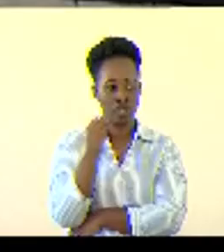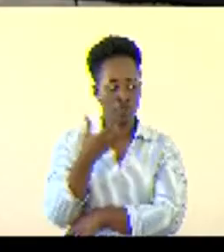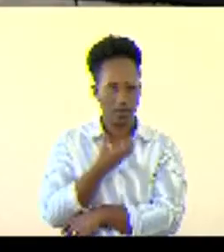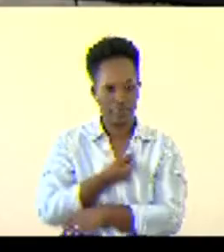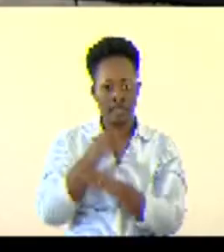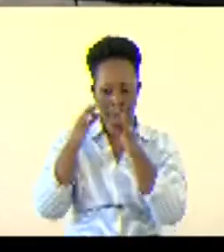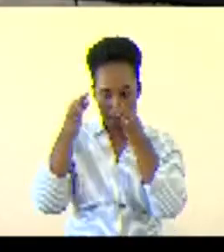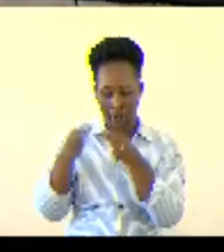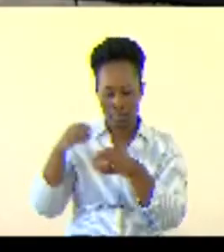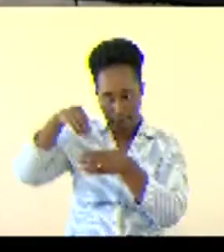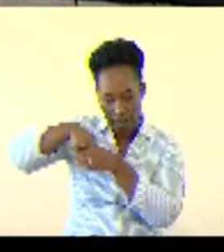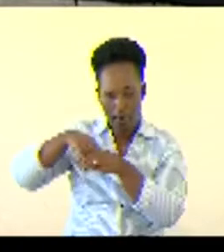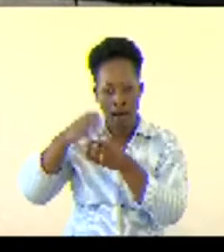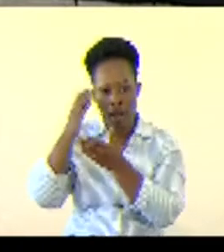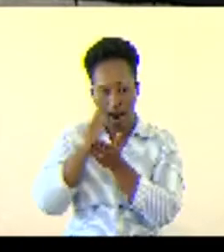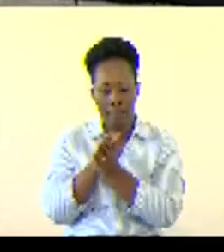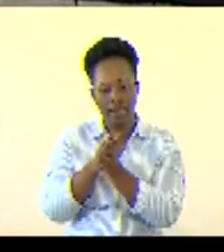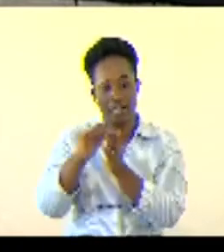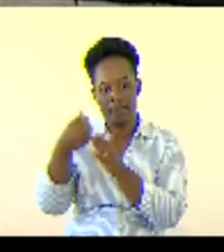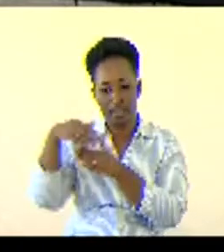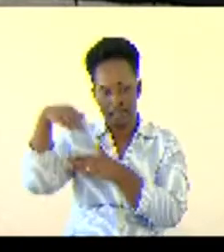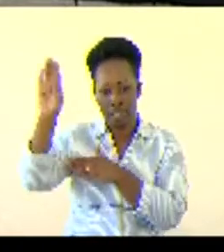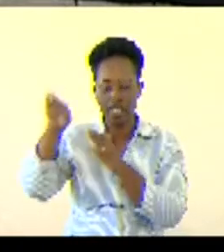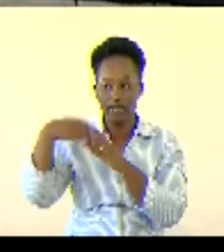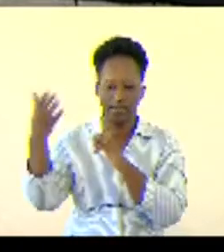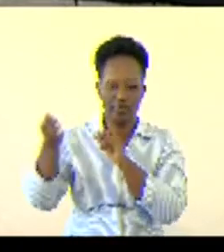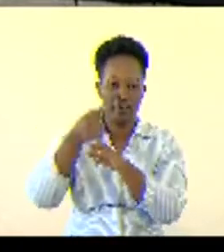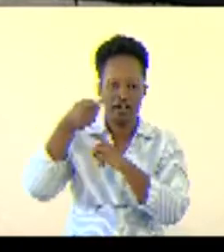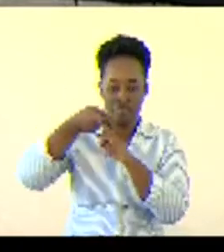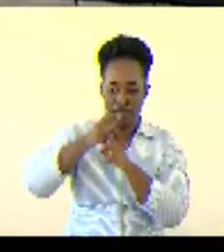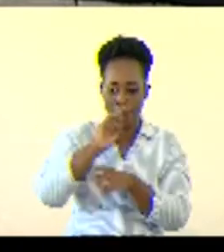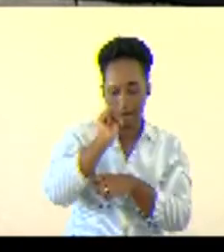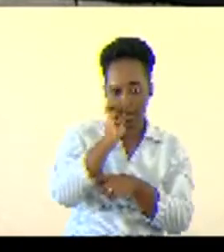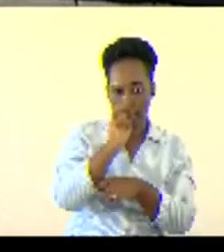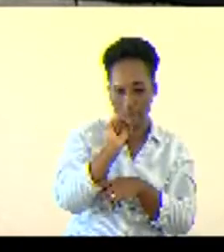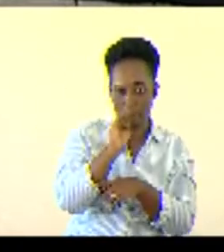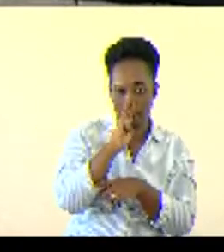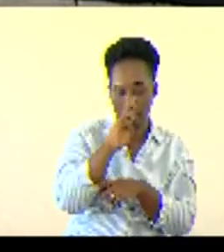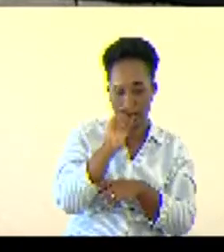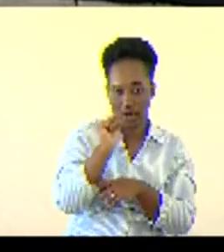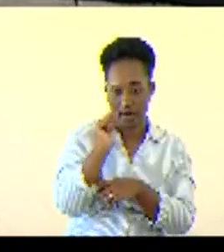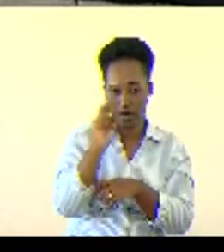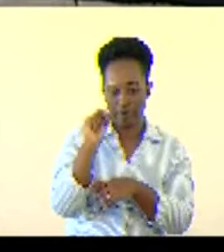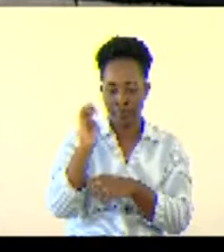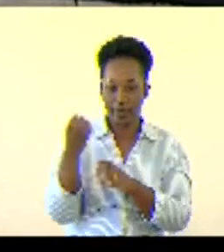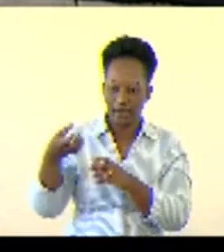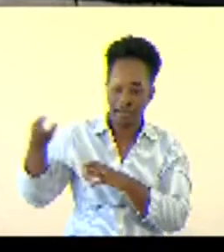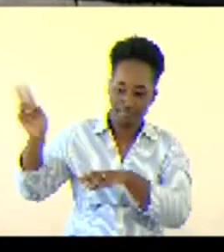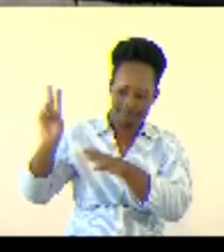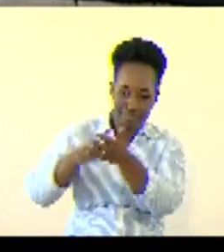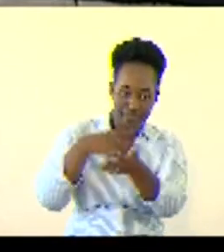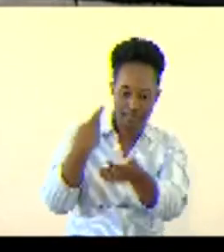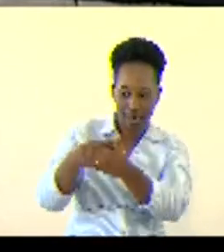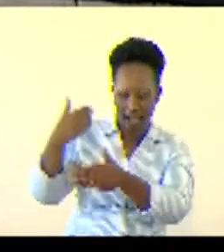which are outside. They are going to be taken from, the membrane is going to be folding. You can see the membrane folds around the